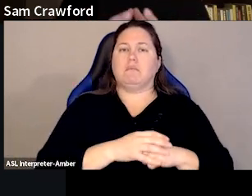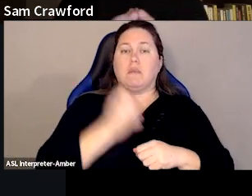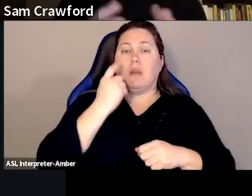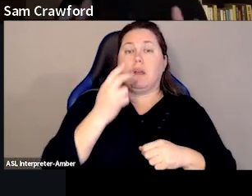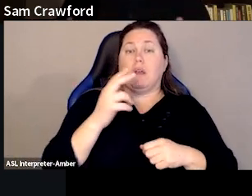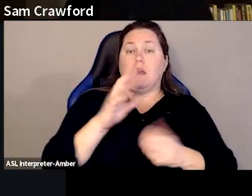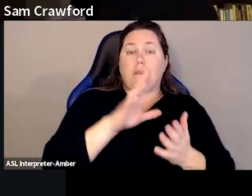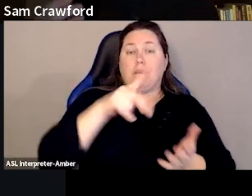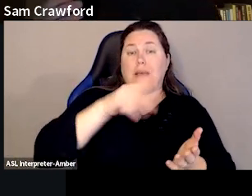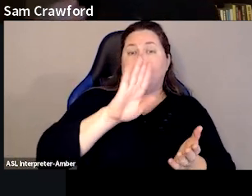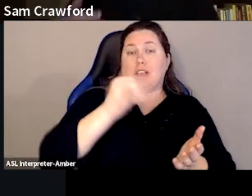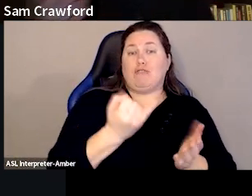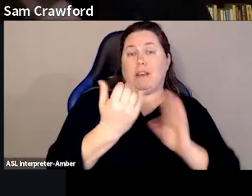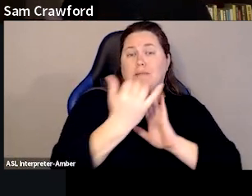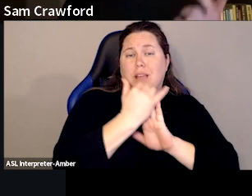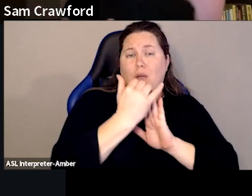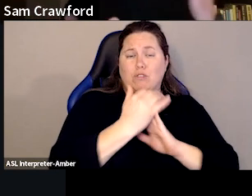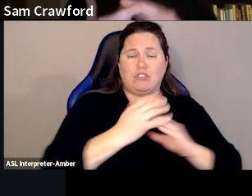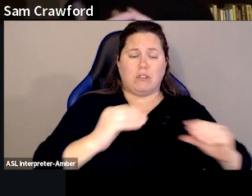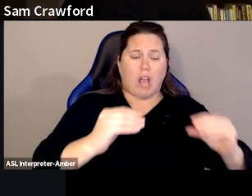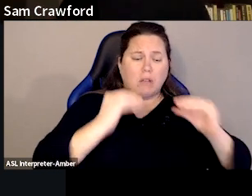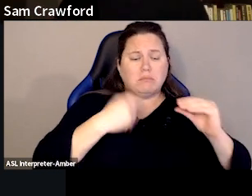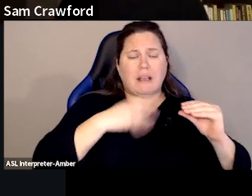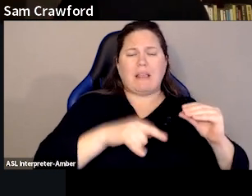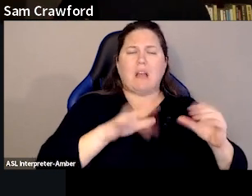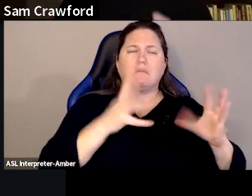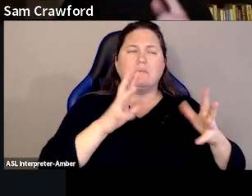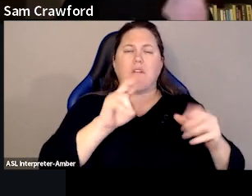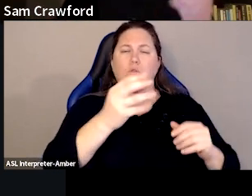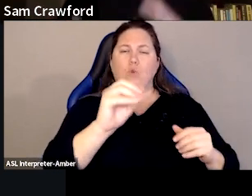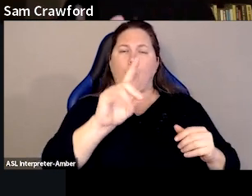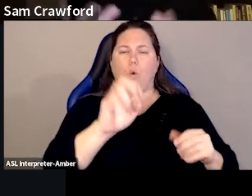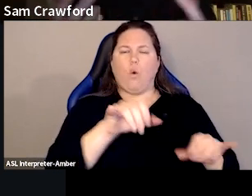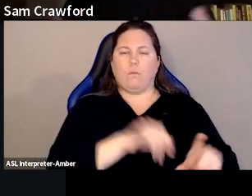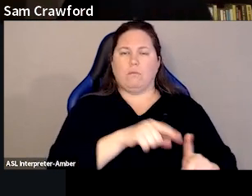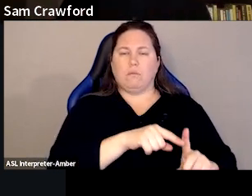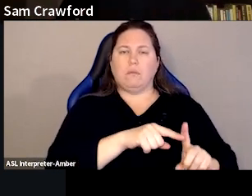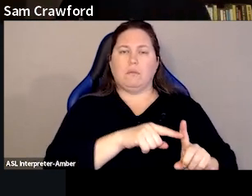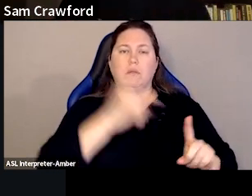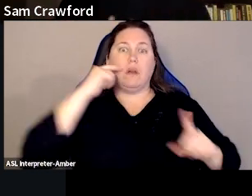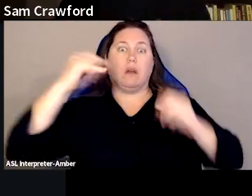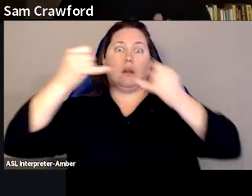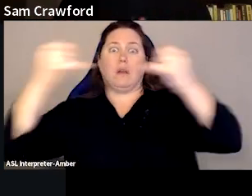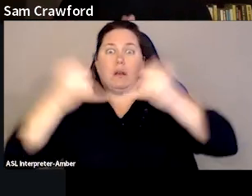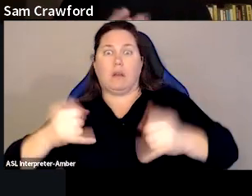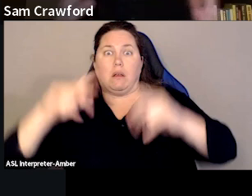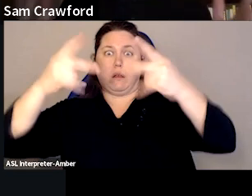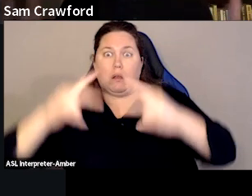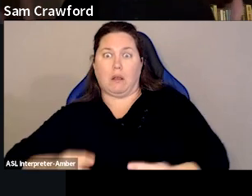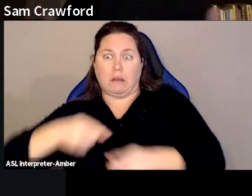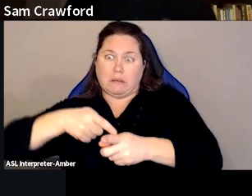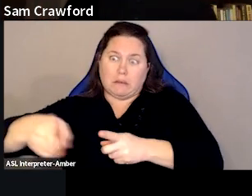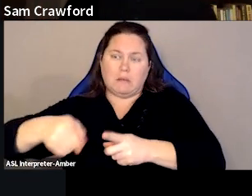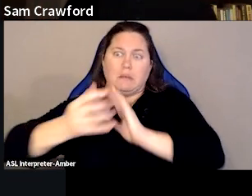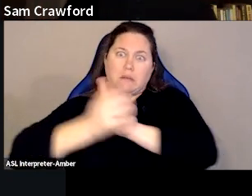have increasingly become more advanced, they've become more accessible, and they've actually become more easy to use